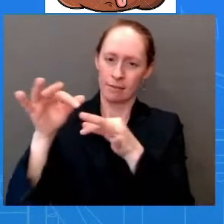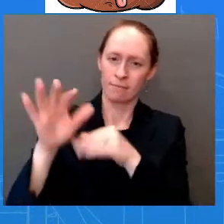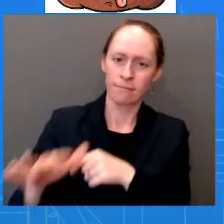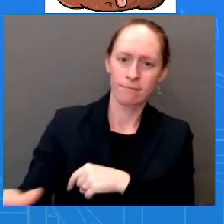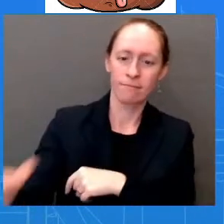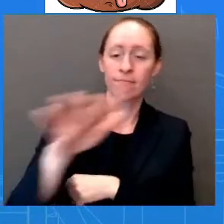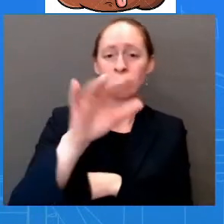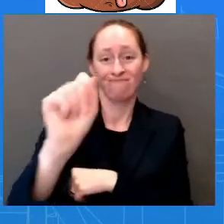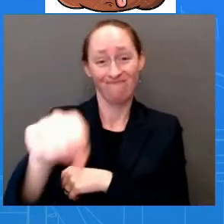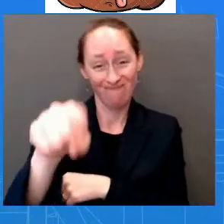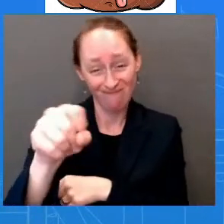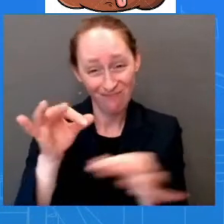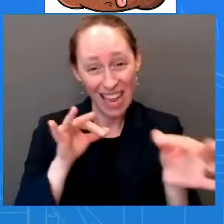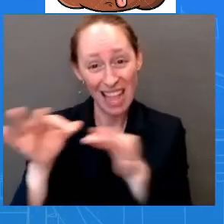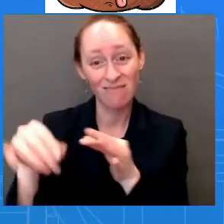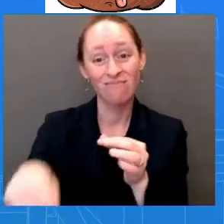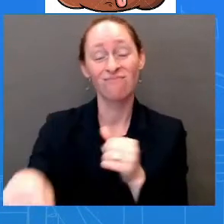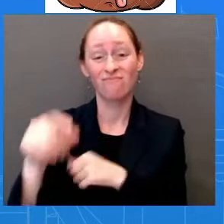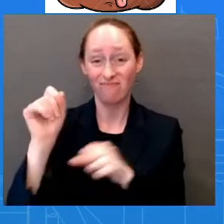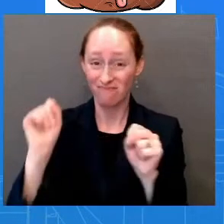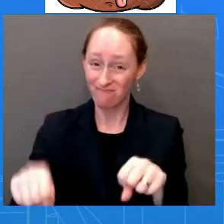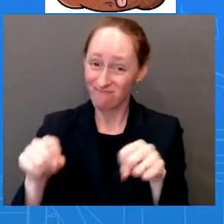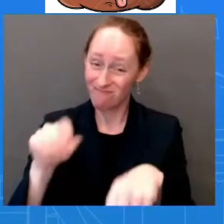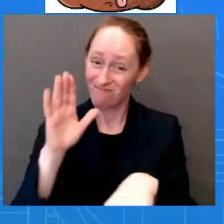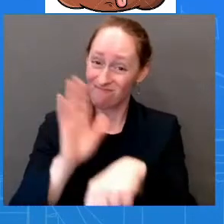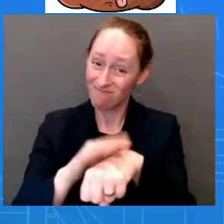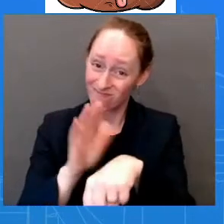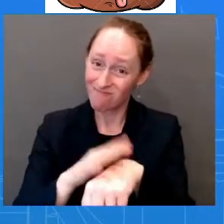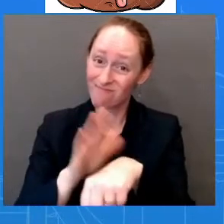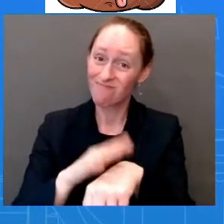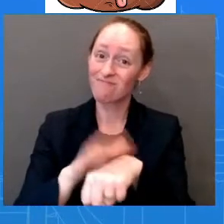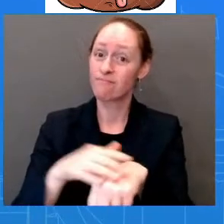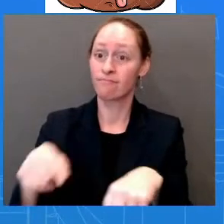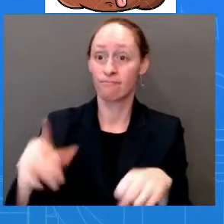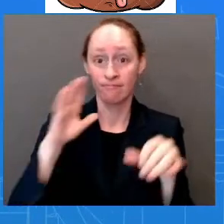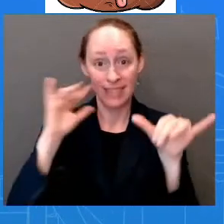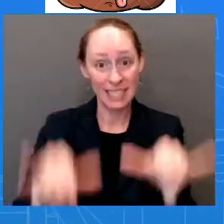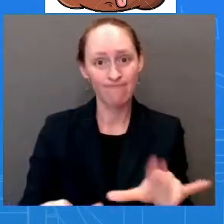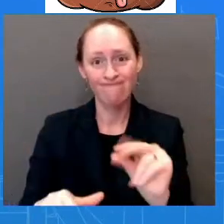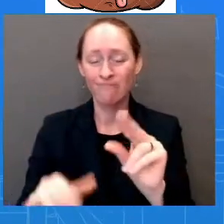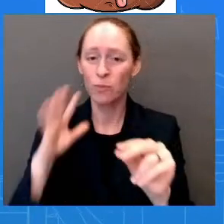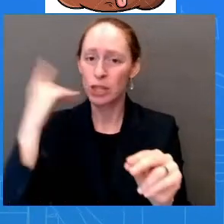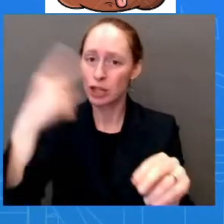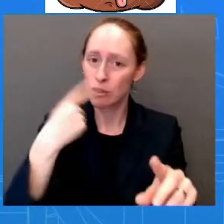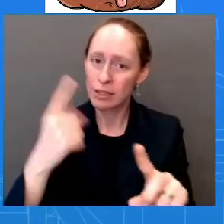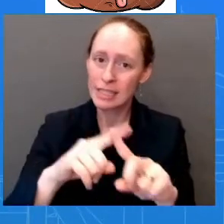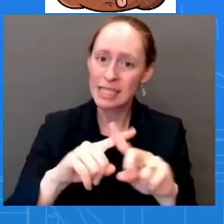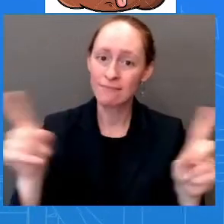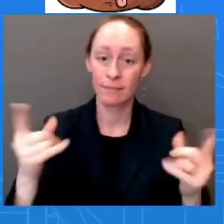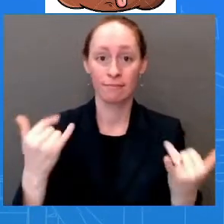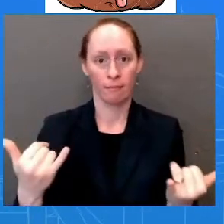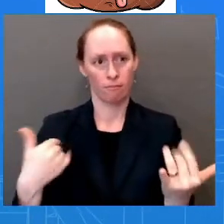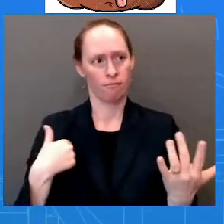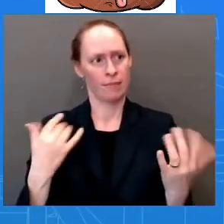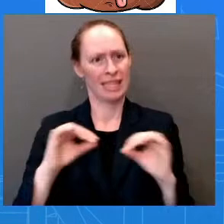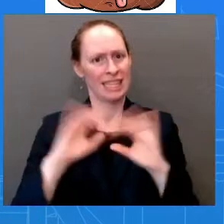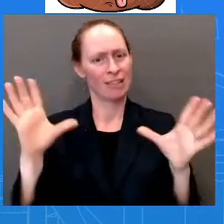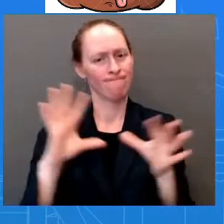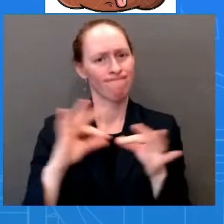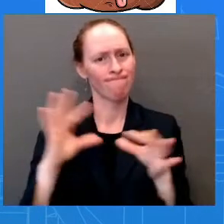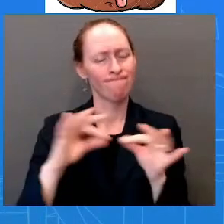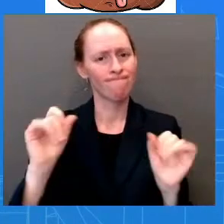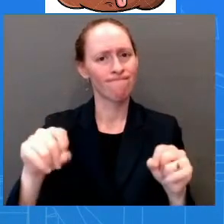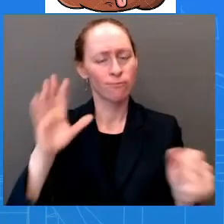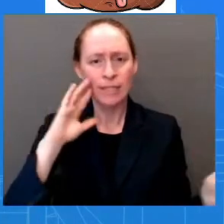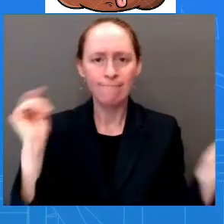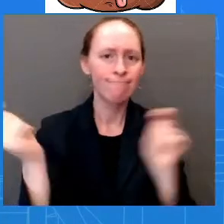this podium multiple times when we were talking about, for example, do we need to do anything different now when we had 15